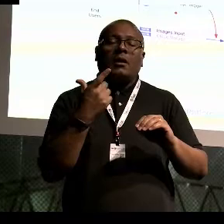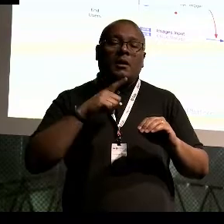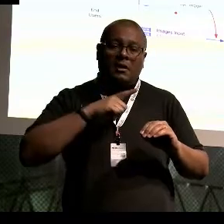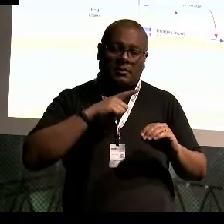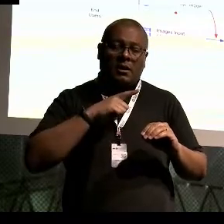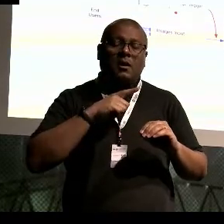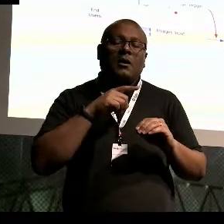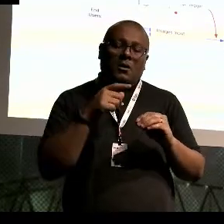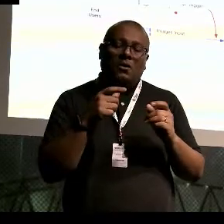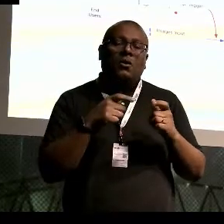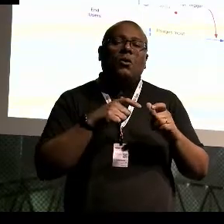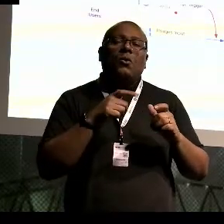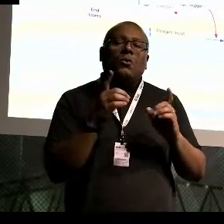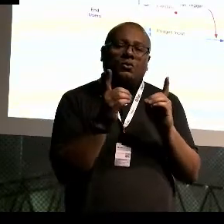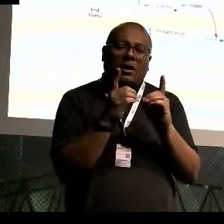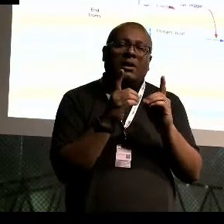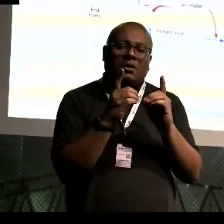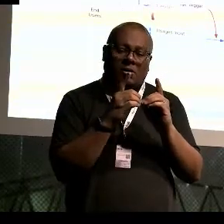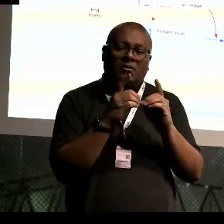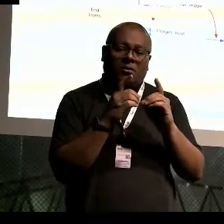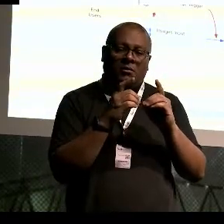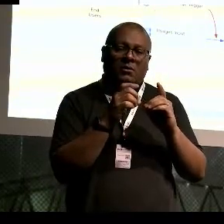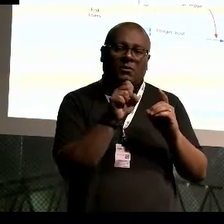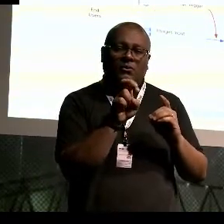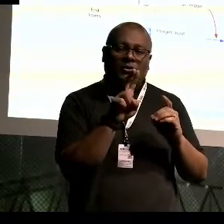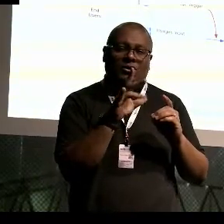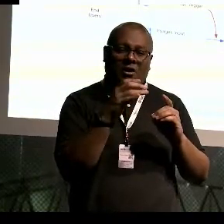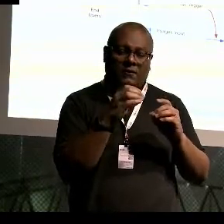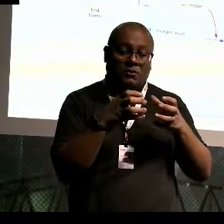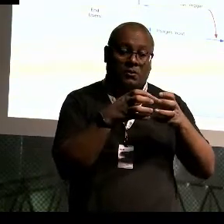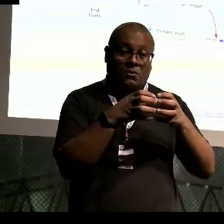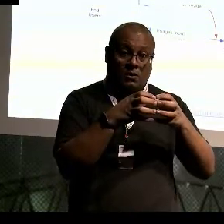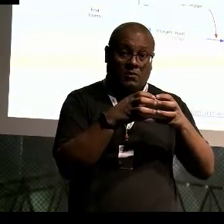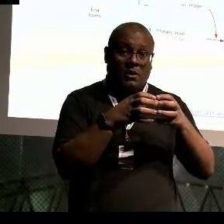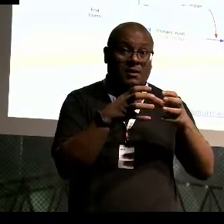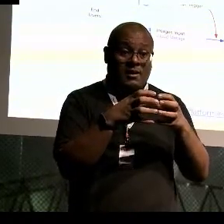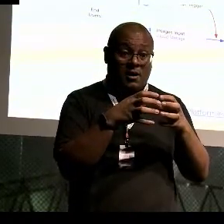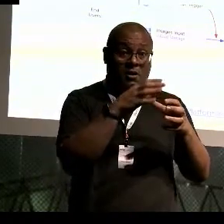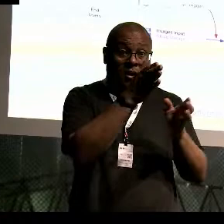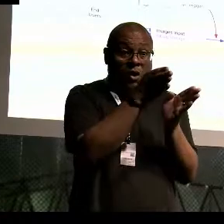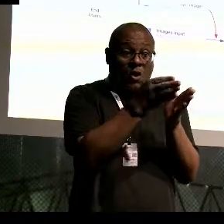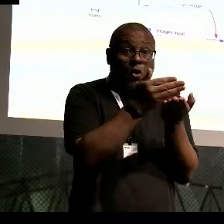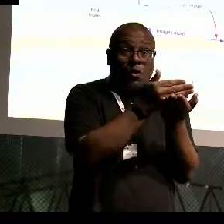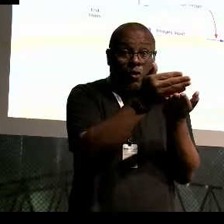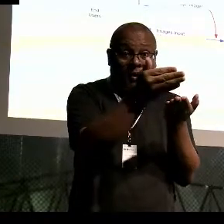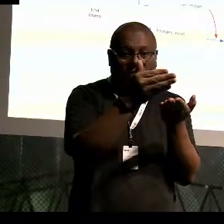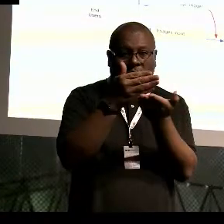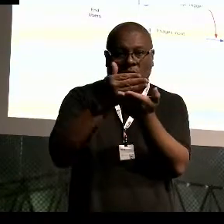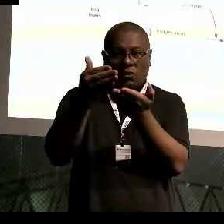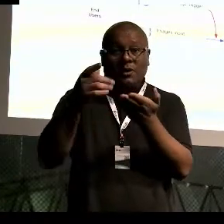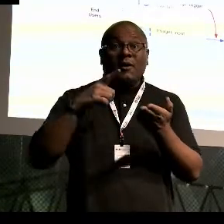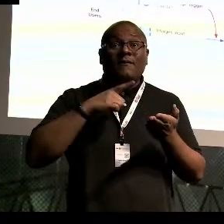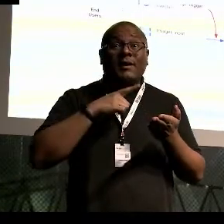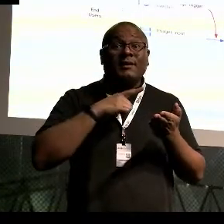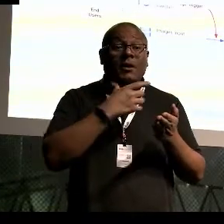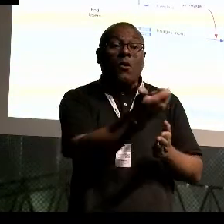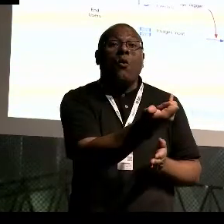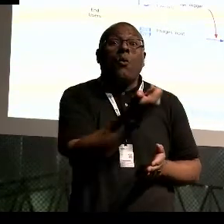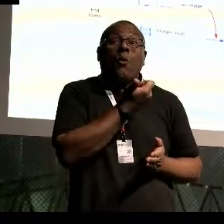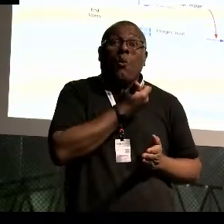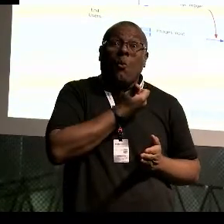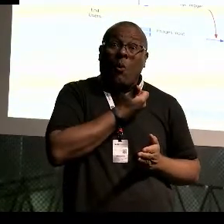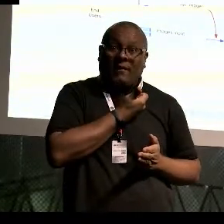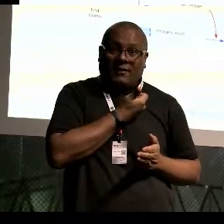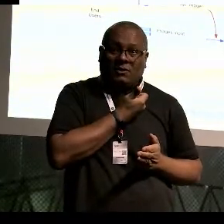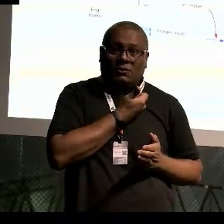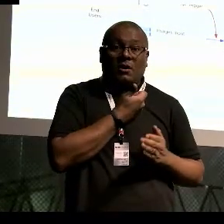a service on Google Cloud for eventing, and gets passed to the workflows, right? So the trigger of the orchestration is